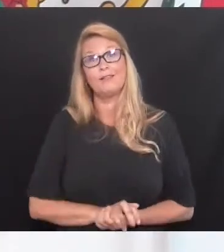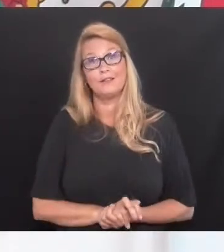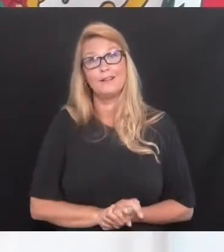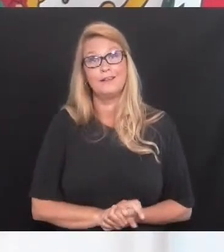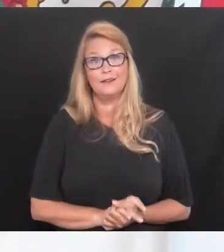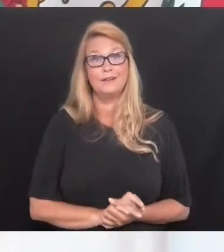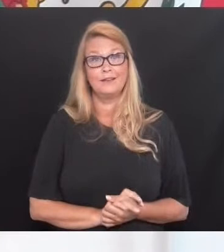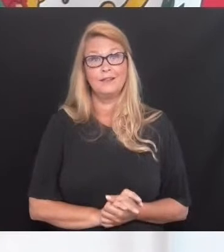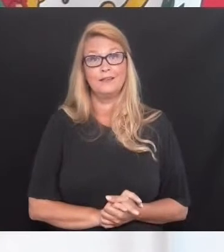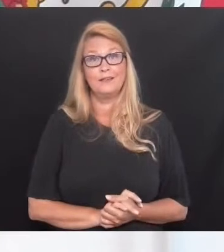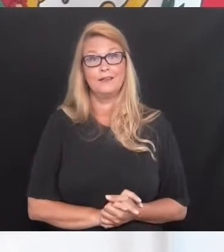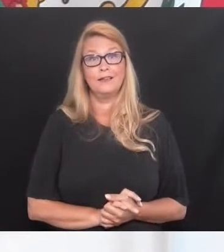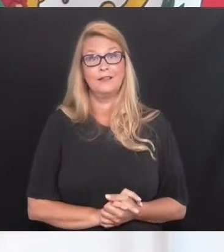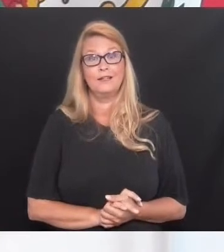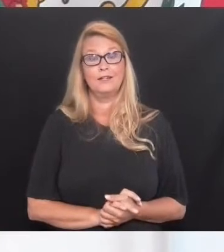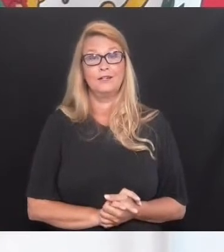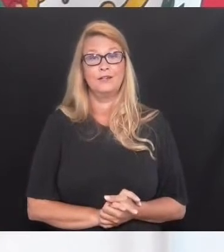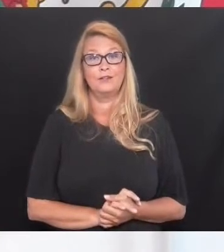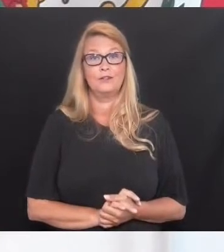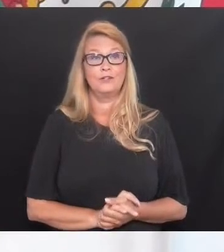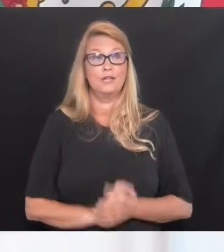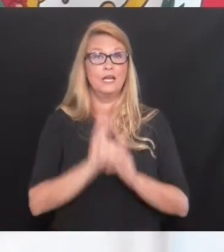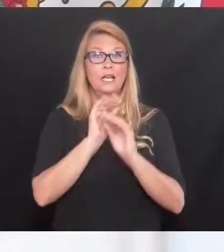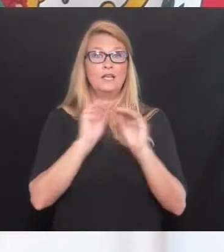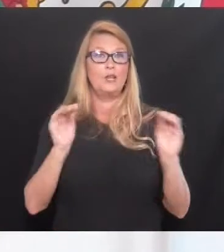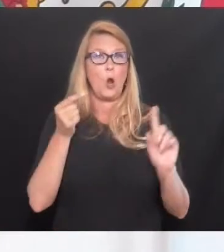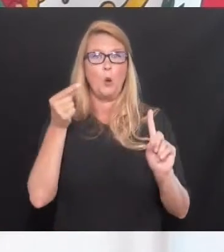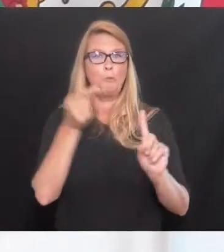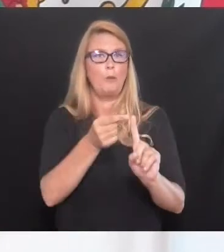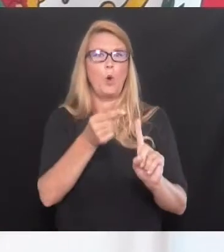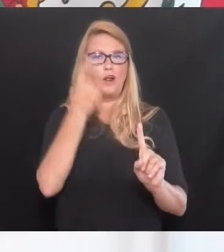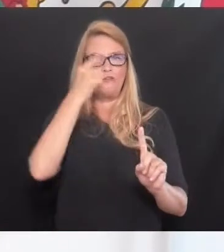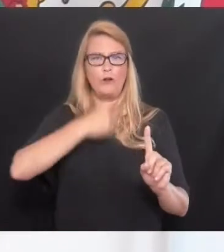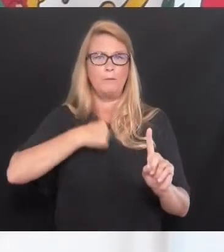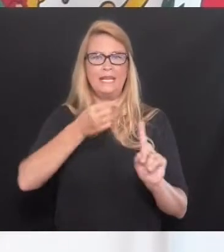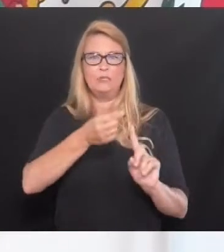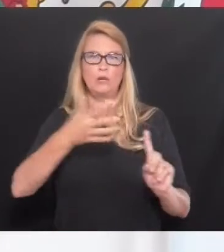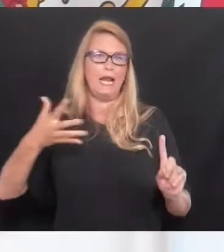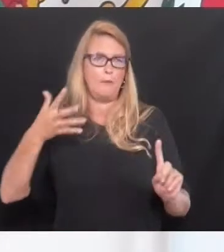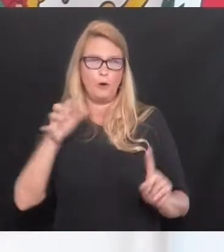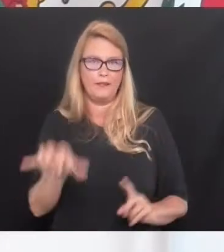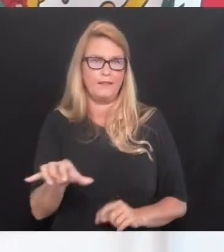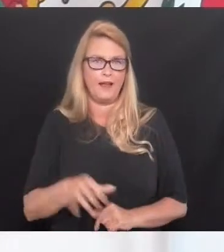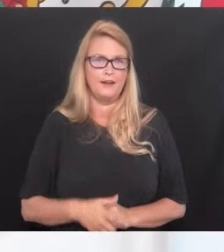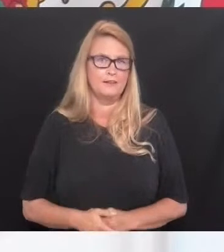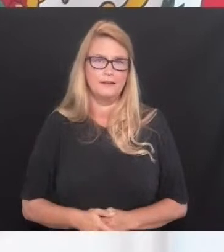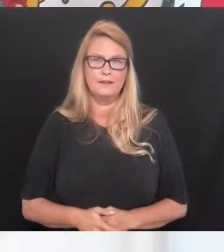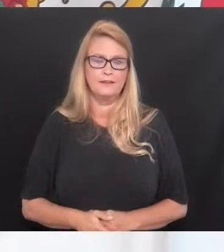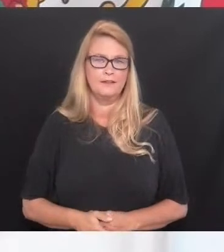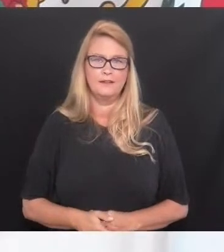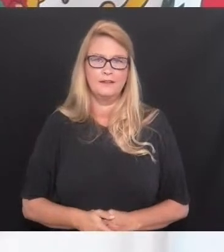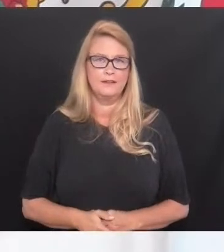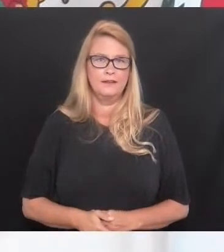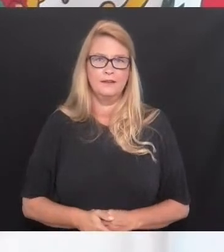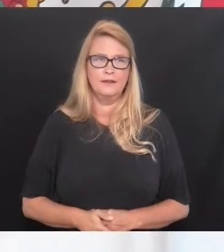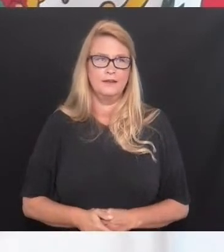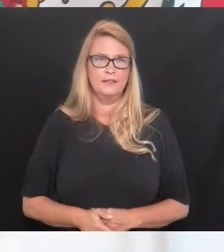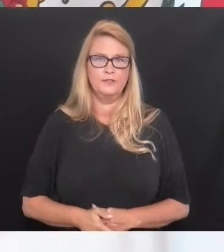and really and truly, there's no point in me elaborating whatsoever because from the standpoint